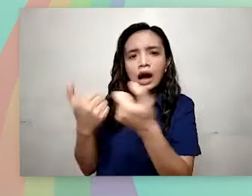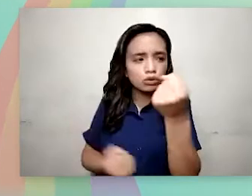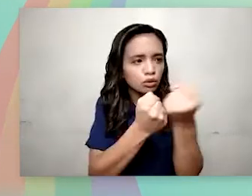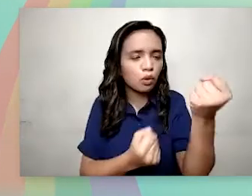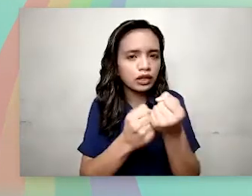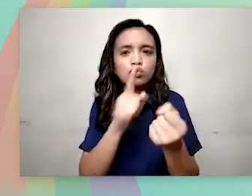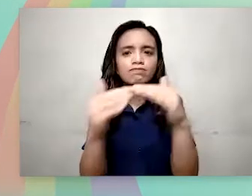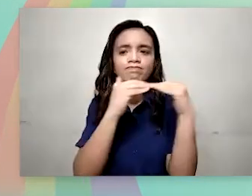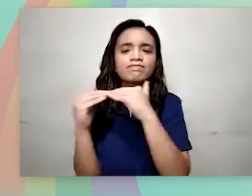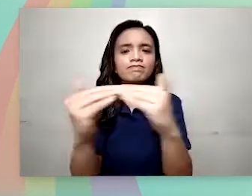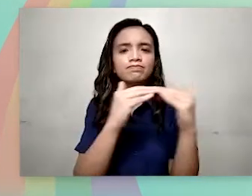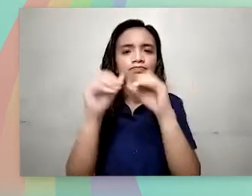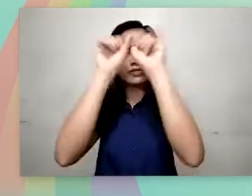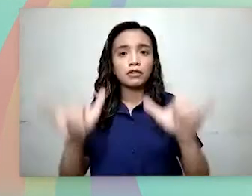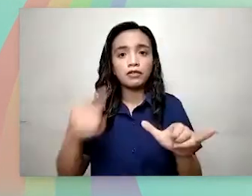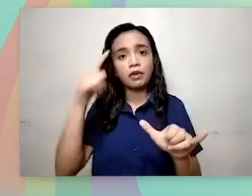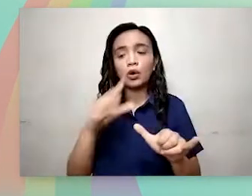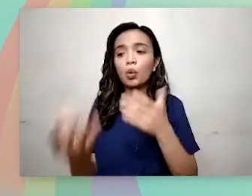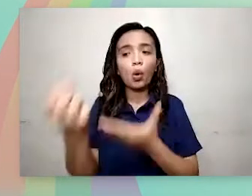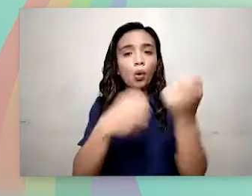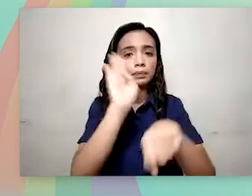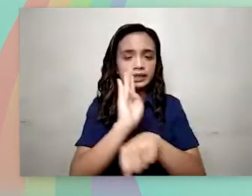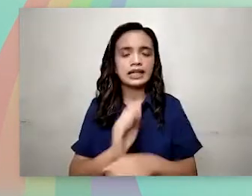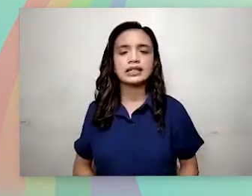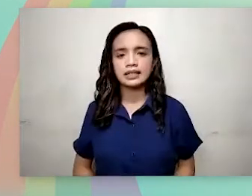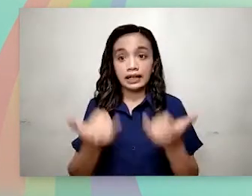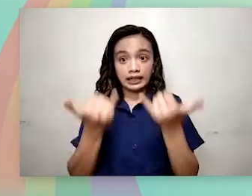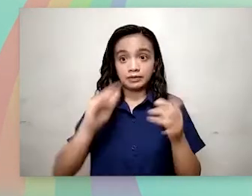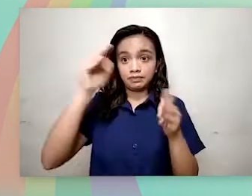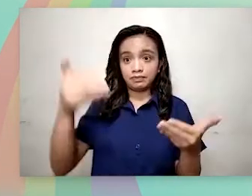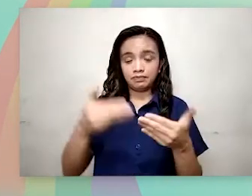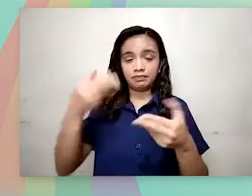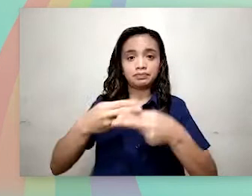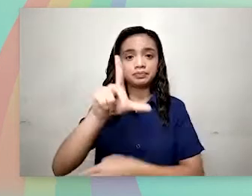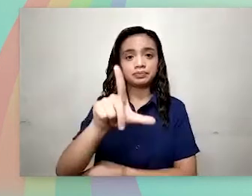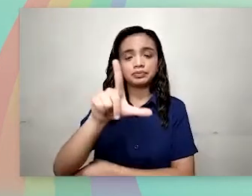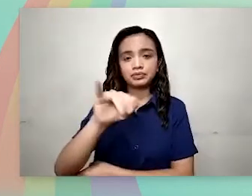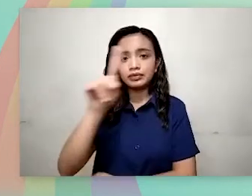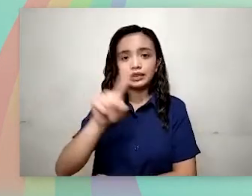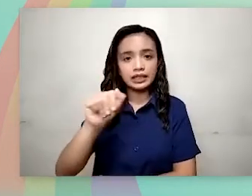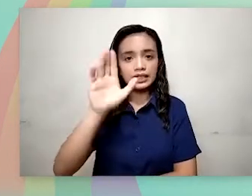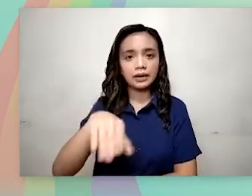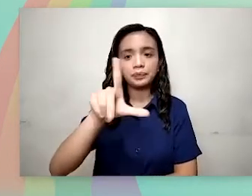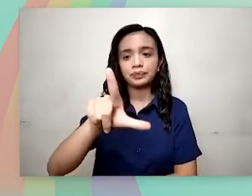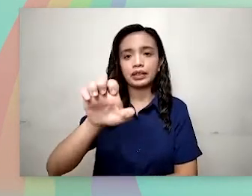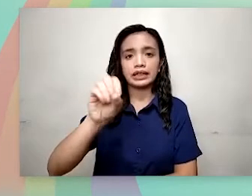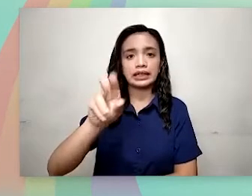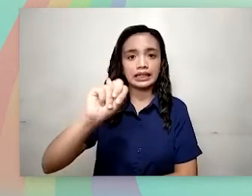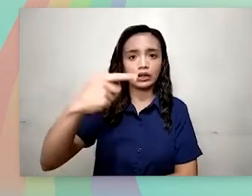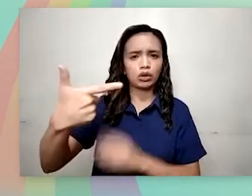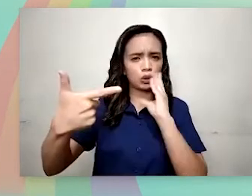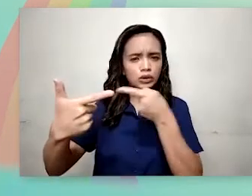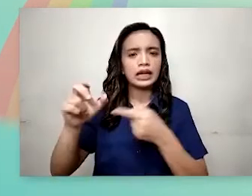provide support and ensure a healthy ecosystem is in place for our MSMEs. Let me start by introducing Ms. Liza Leong, who is